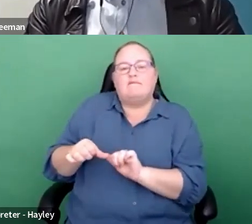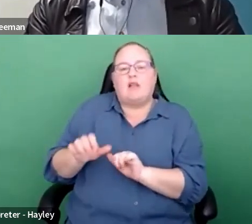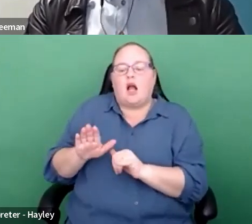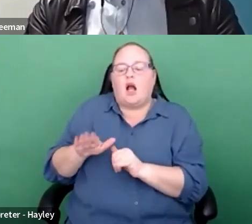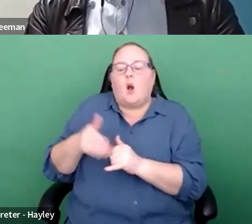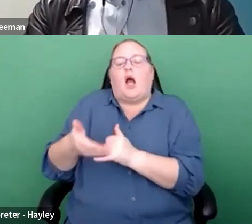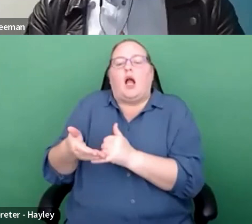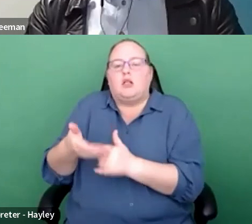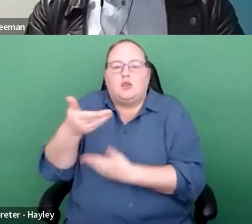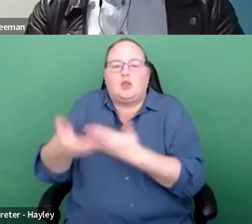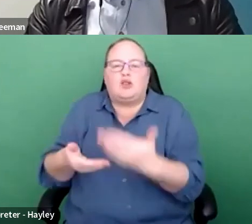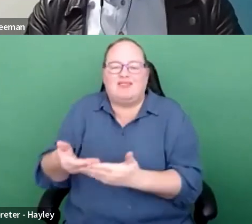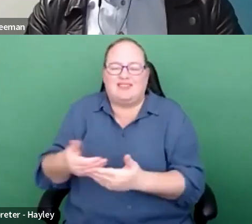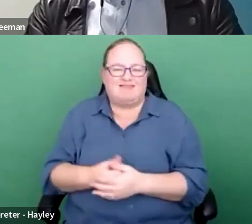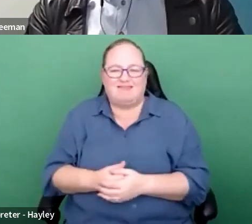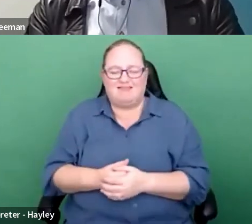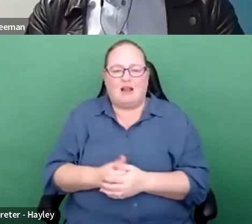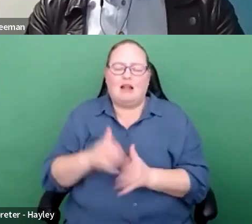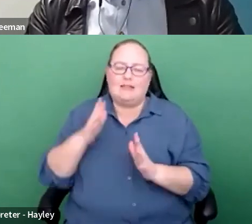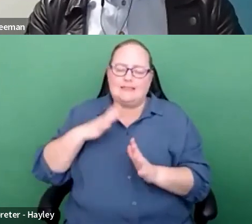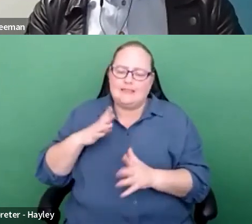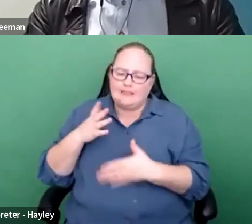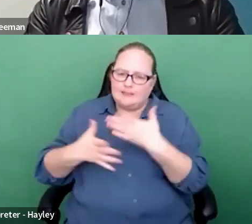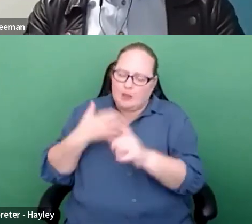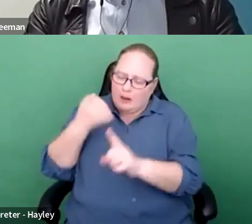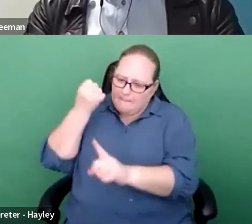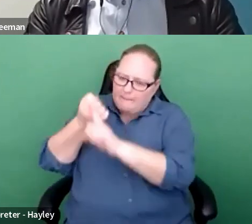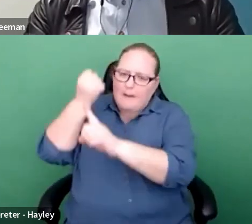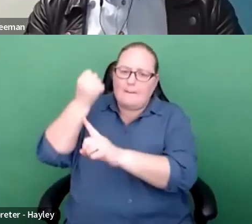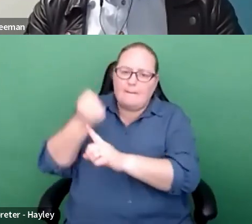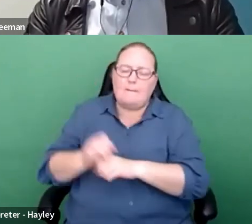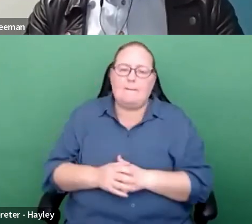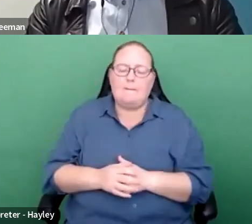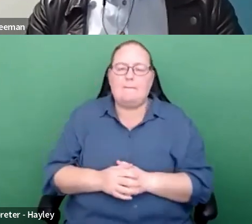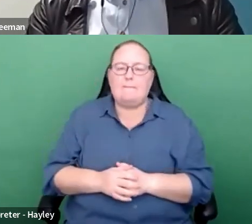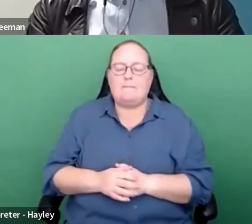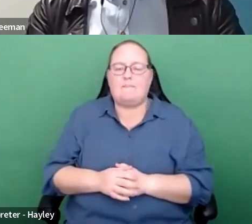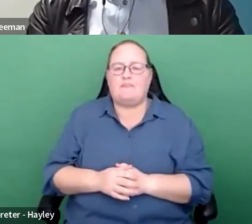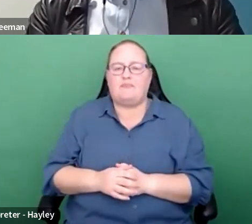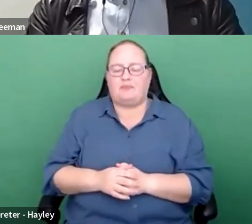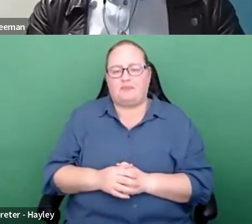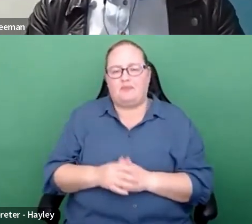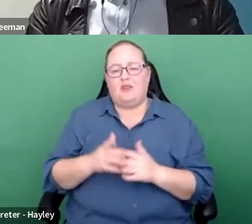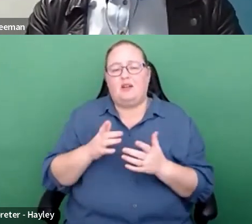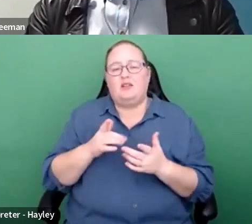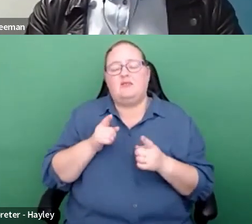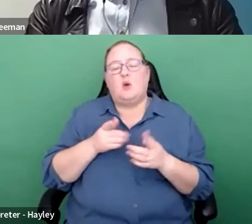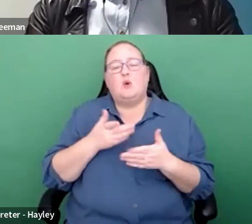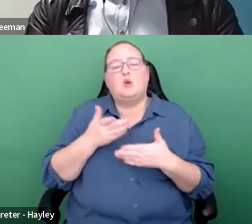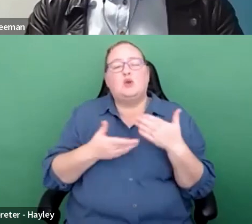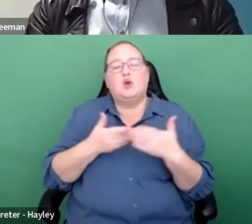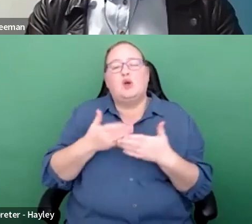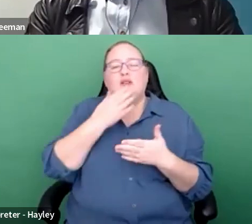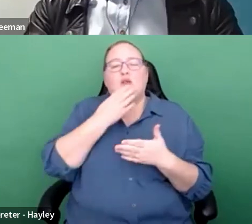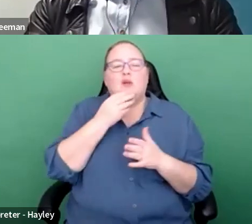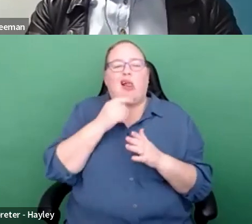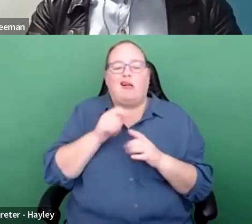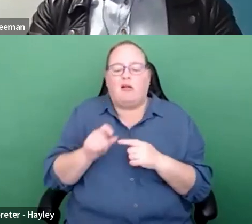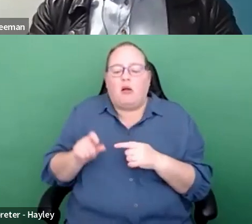course, stories are important, but we really have to think about the full power of stories rather than kind of using them as